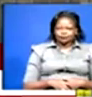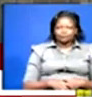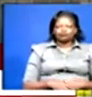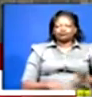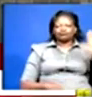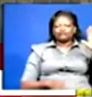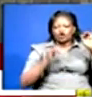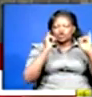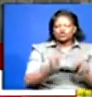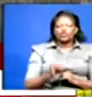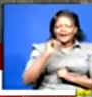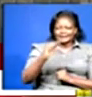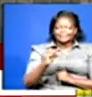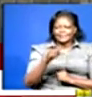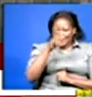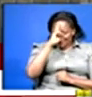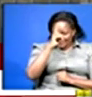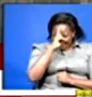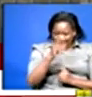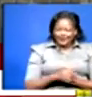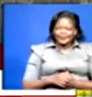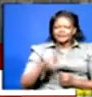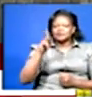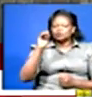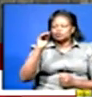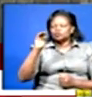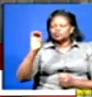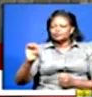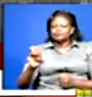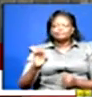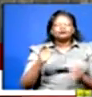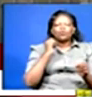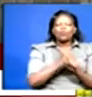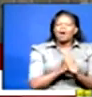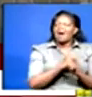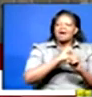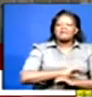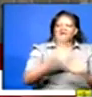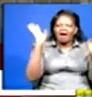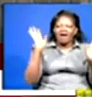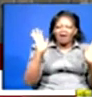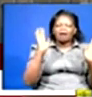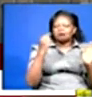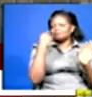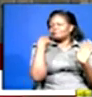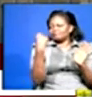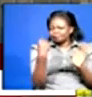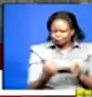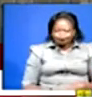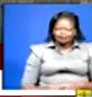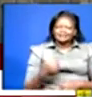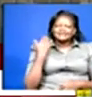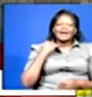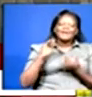new Inspector General of Police, Engineer Japheth Koome Chebere, his work is clearly cut out if the recent wave of crime in the